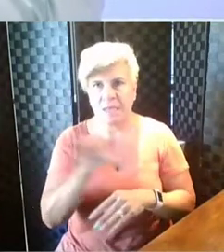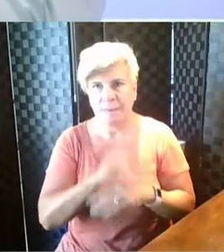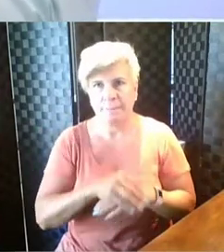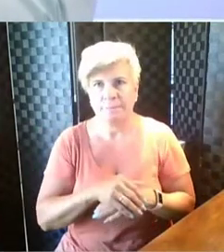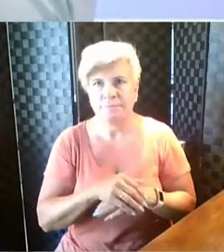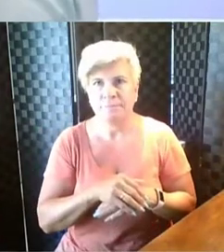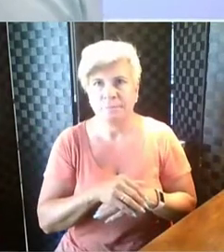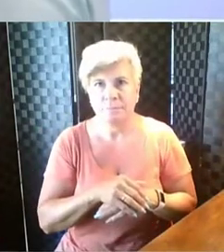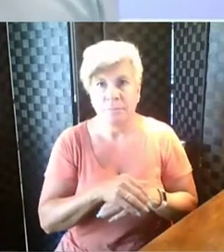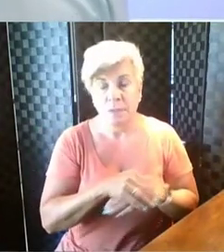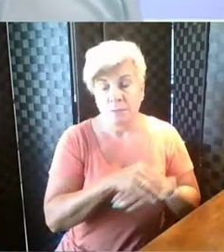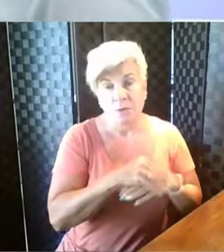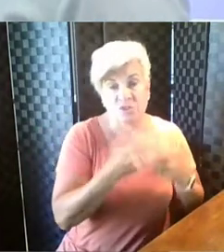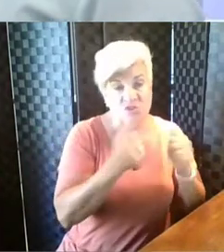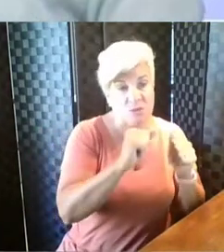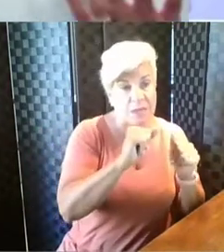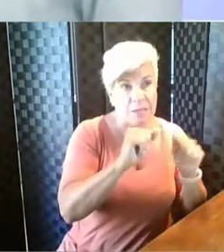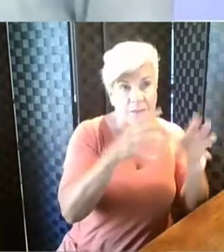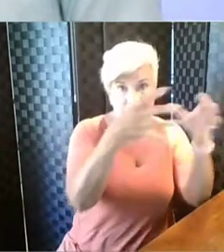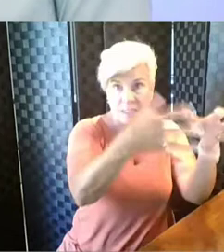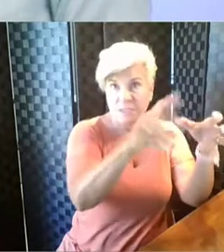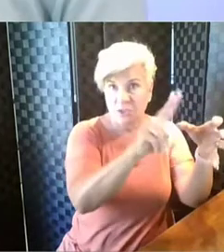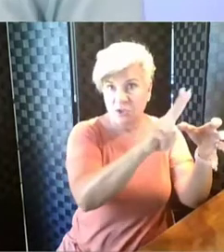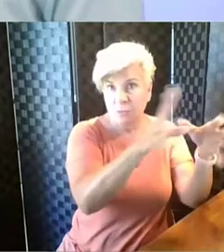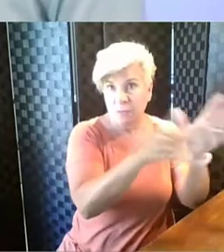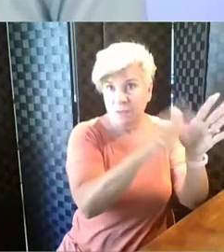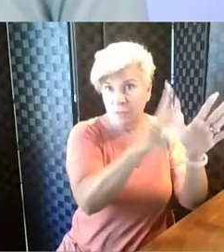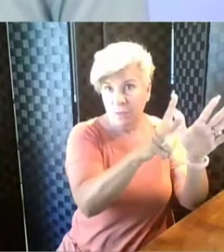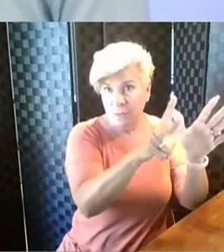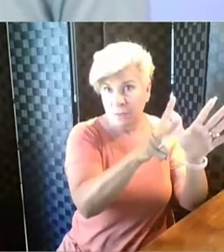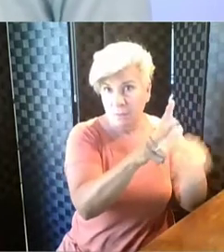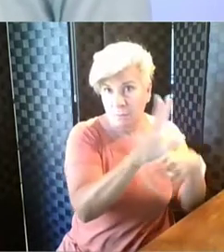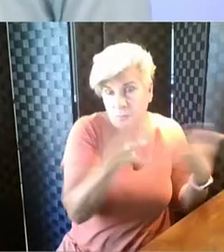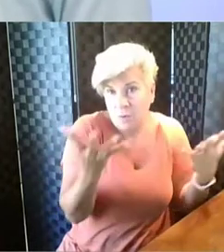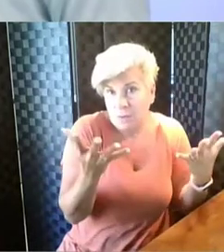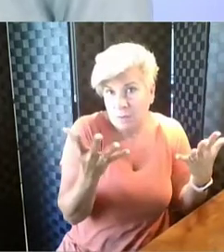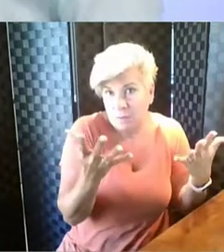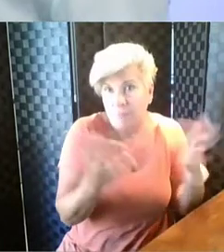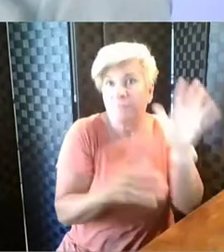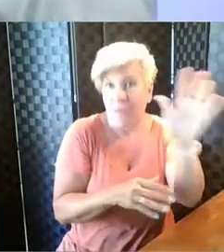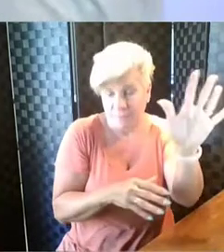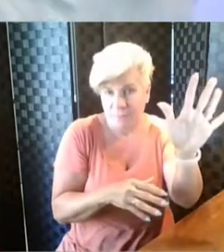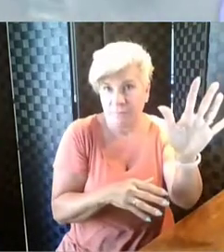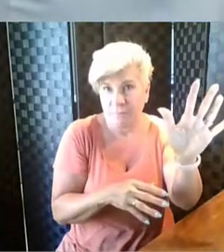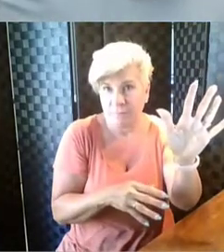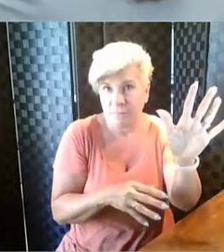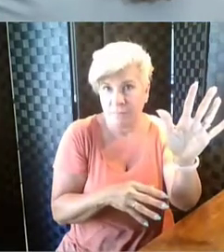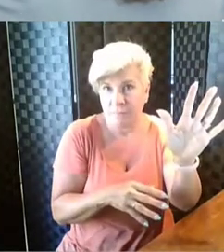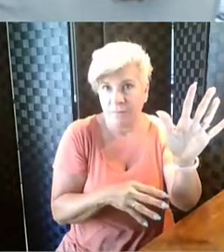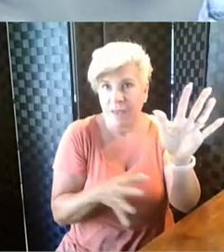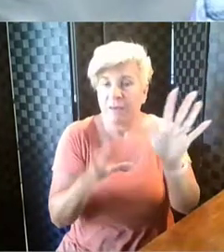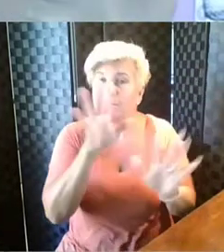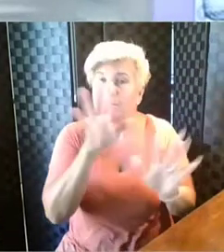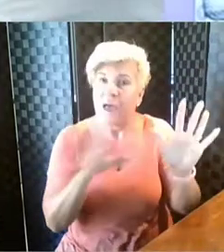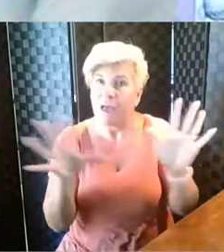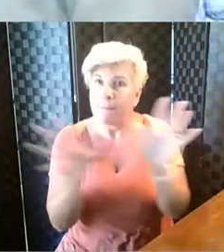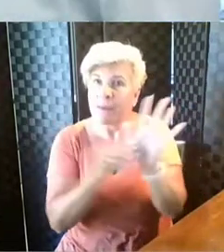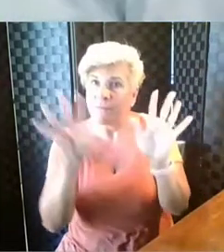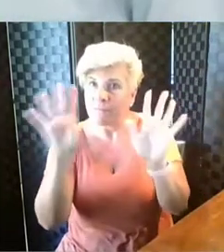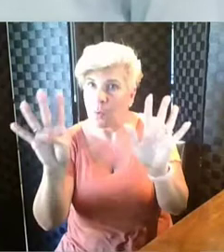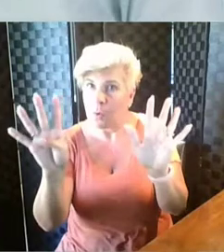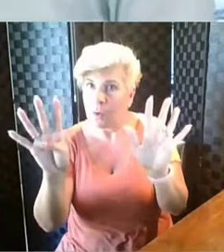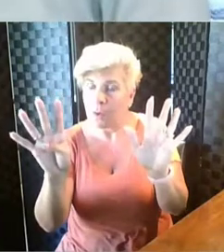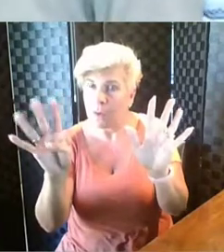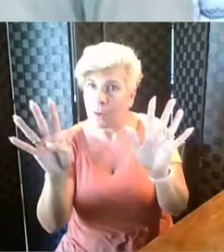by grouping these 2 numbers. What's 2 plus 3? Yep, 5. And if I do 5 plus 4,